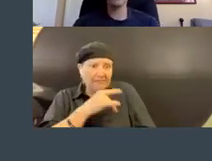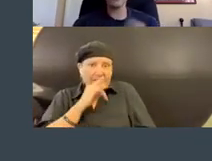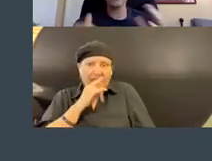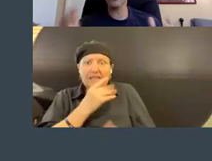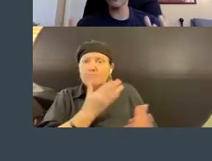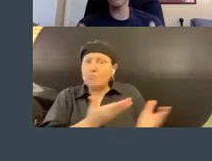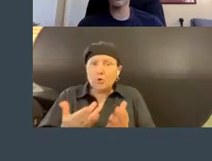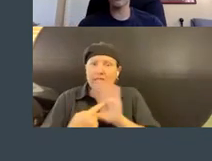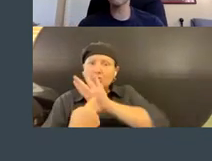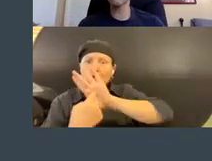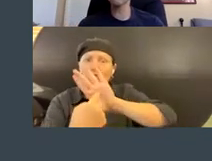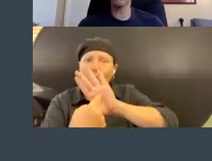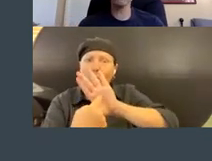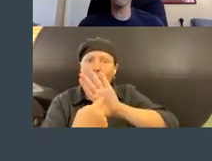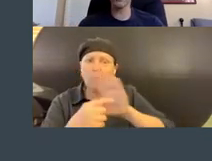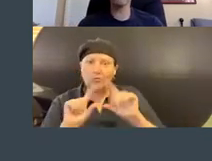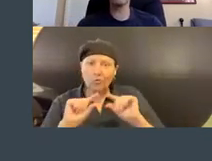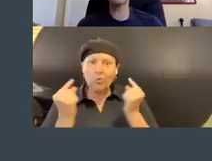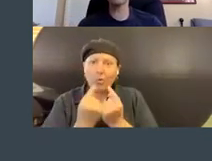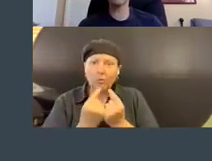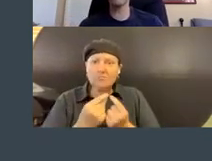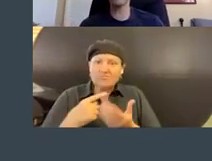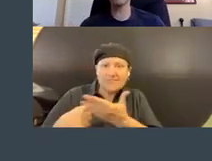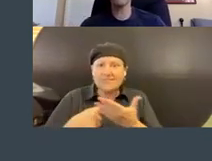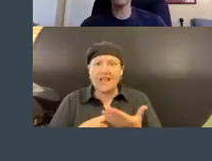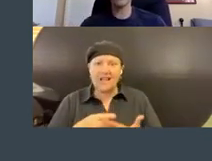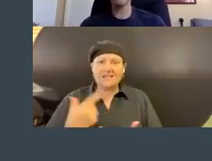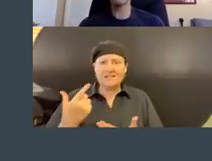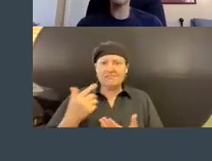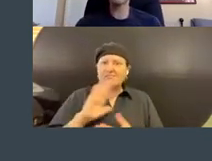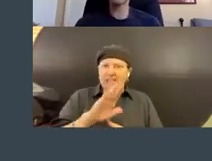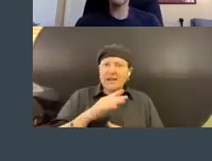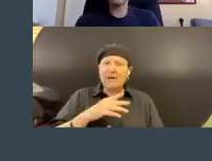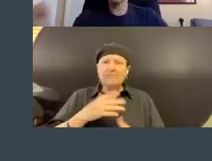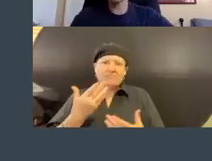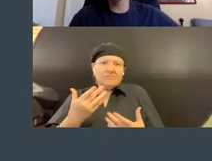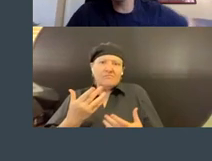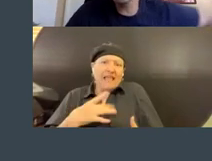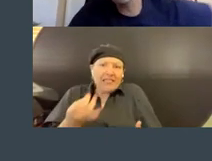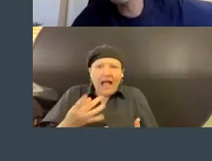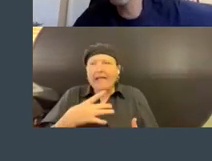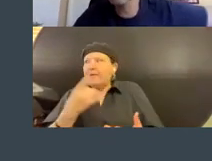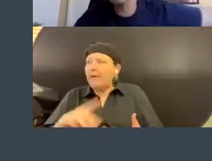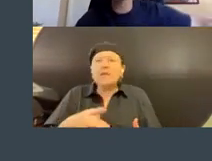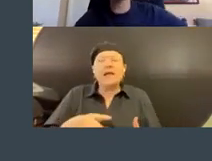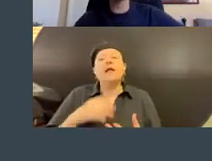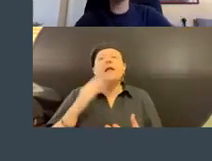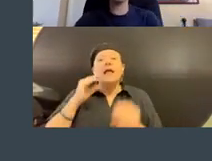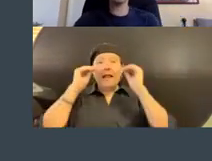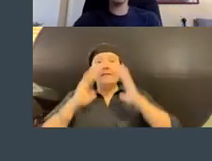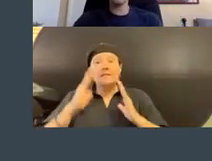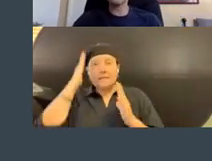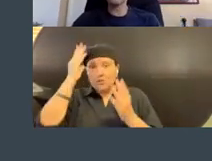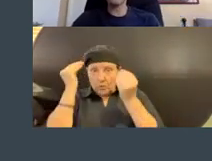So that's the thinking right now. Your teachers will go into a lot more detail about that. And then the teachers will just tell you what materials are needed for the class,